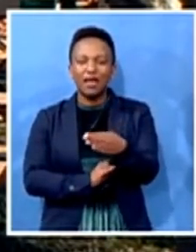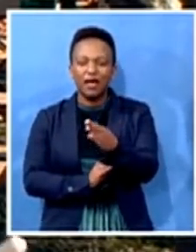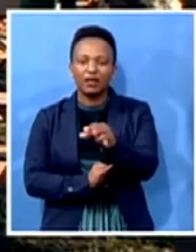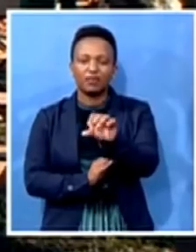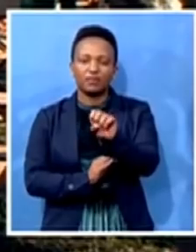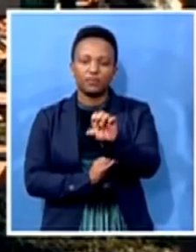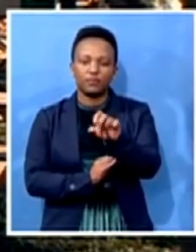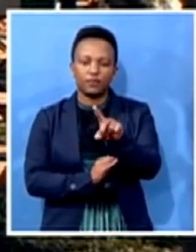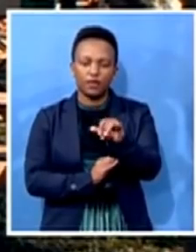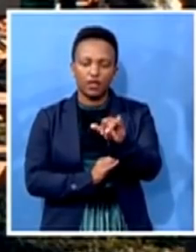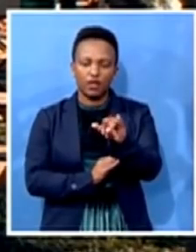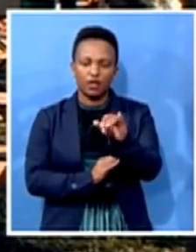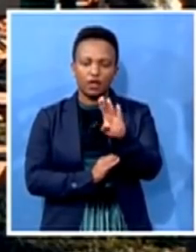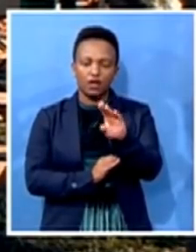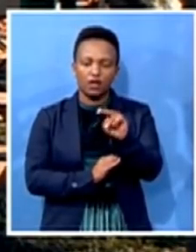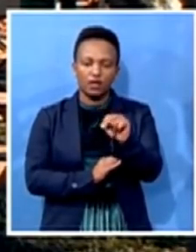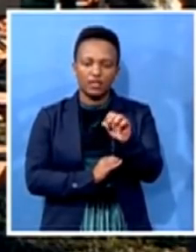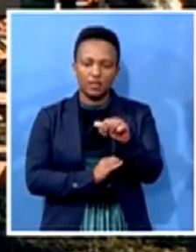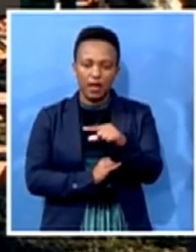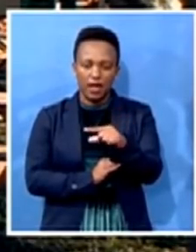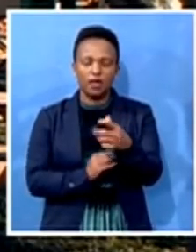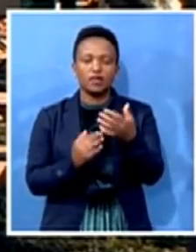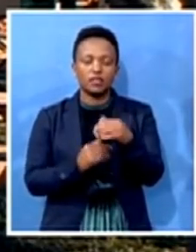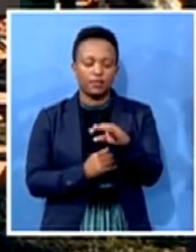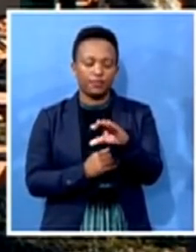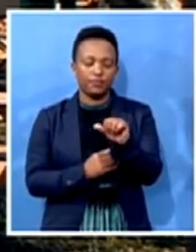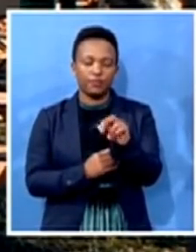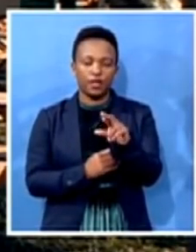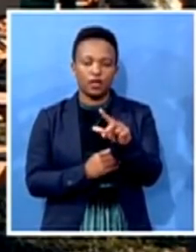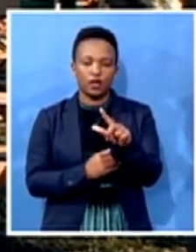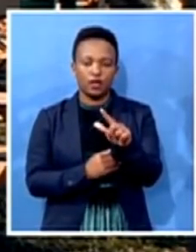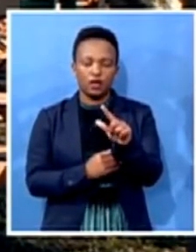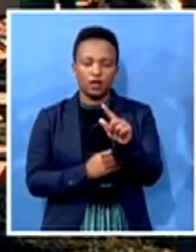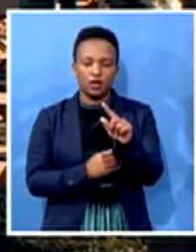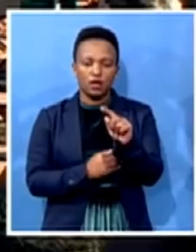Carltonville and so on. And thank you so much for making time to be with us.